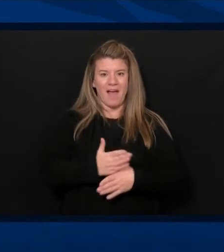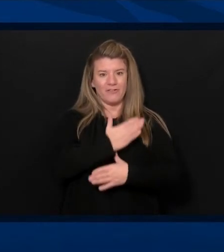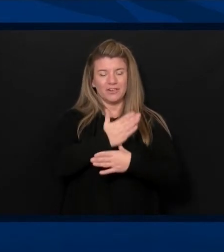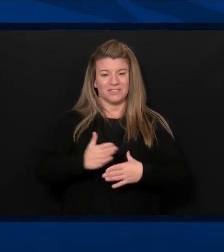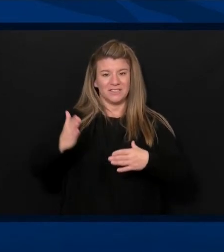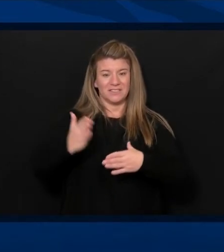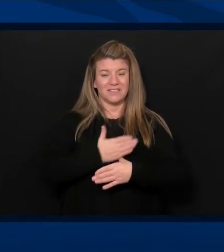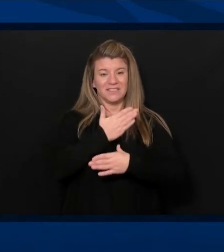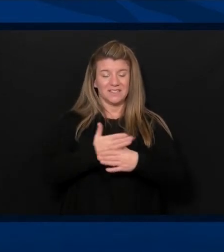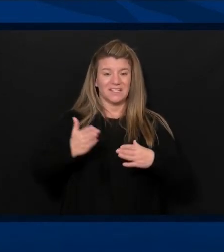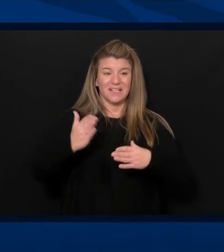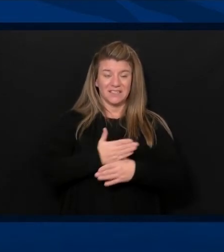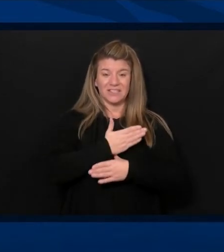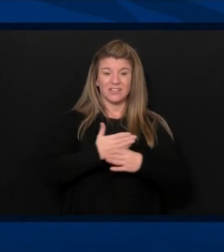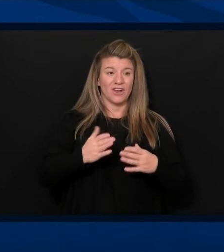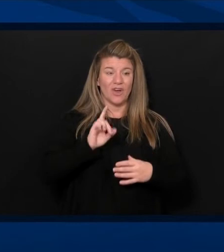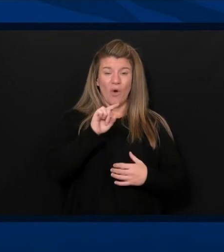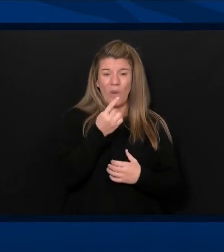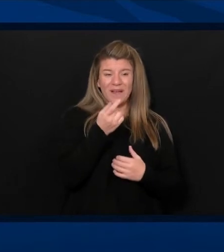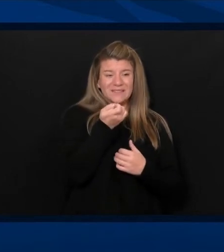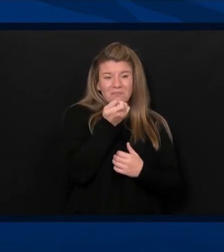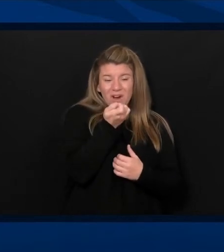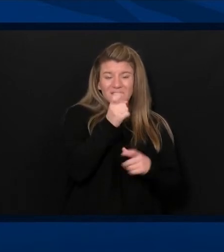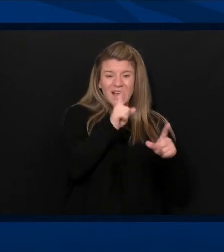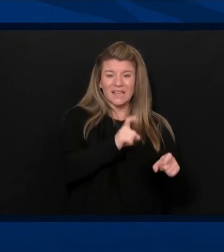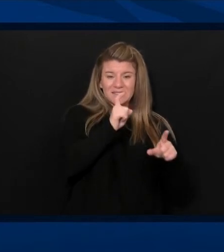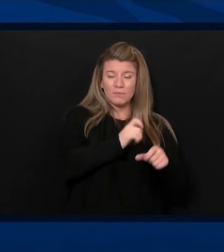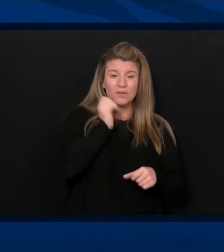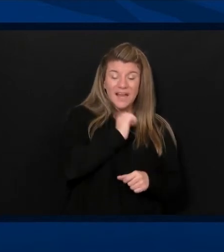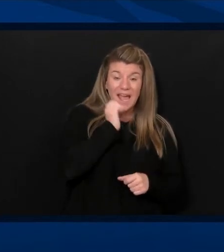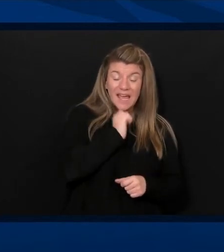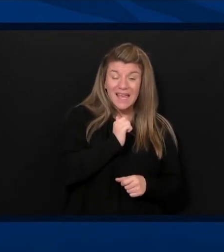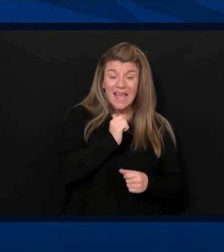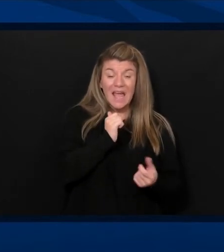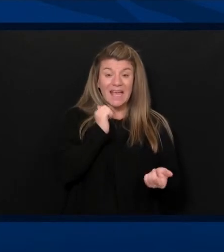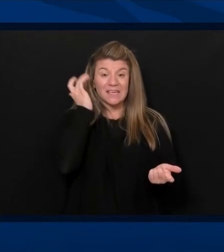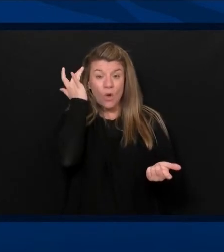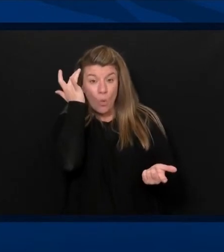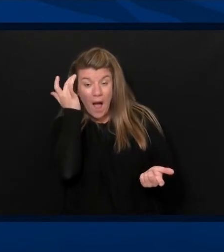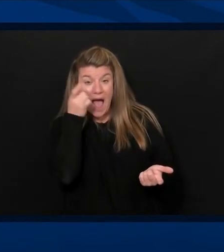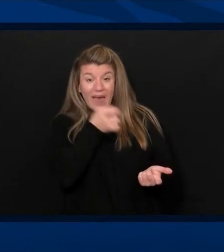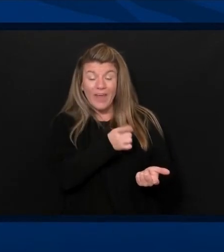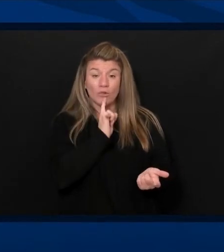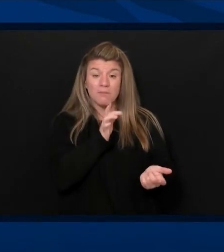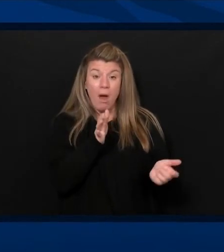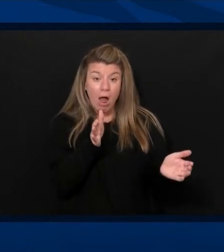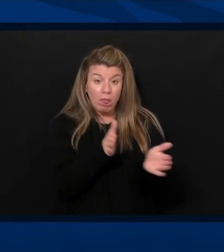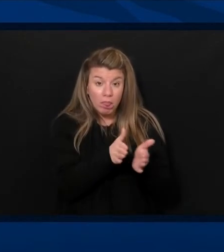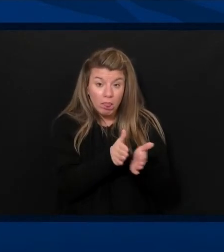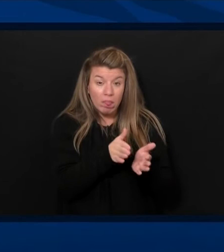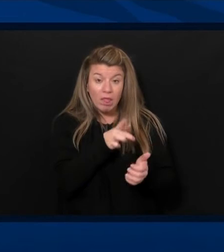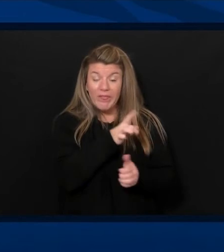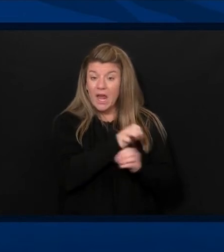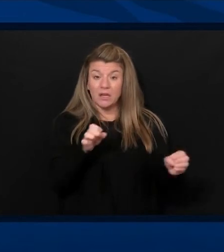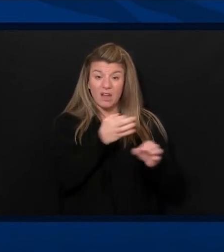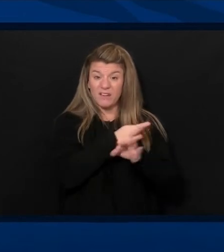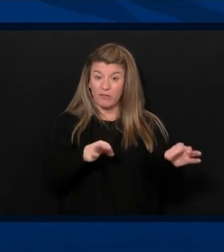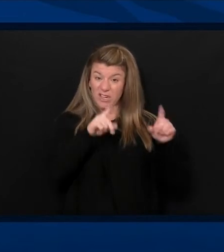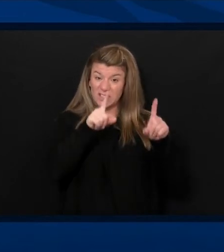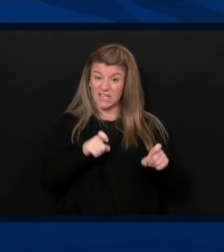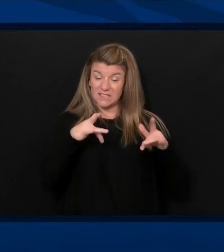of 45 to 50 tests per day. Is it because Pocahontas is such a small county that none of the free testing